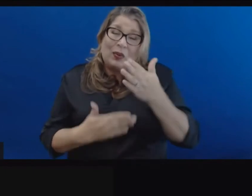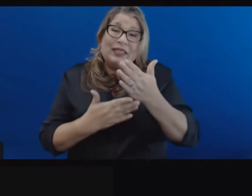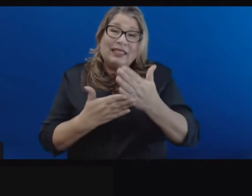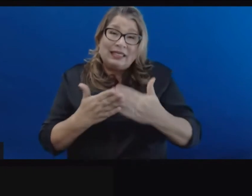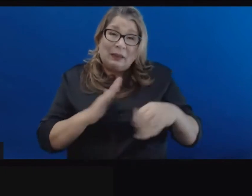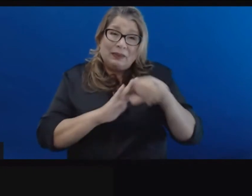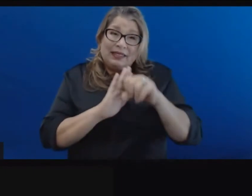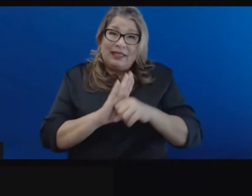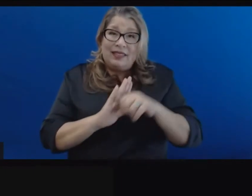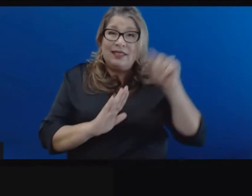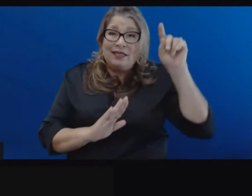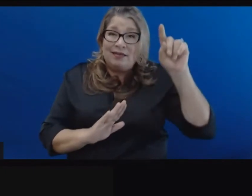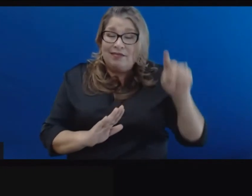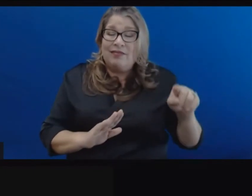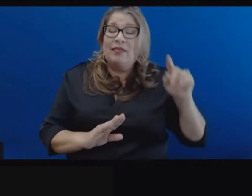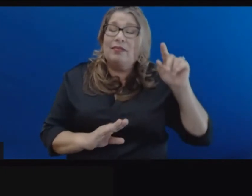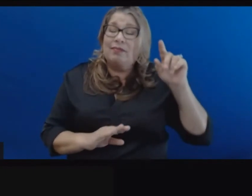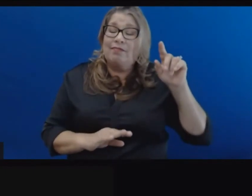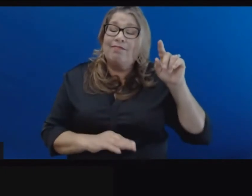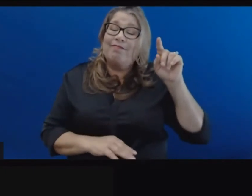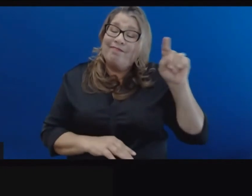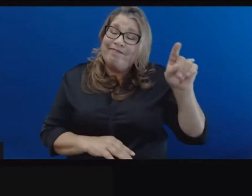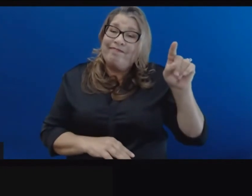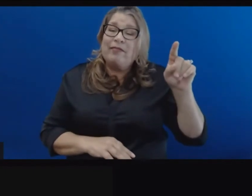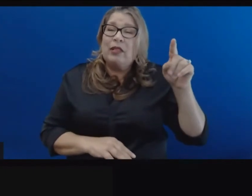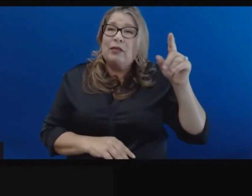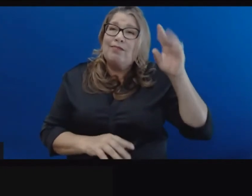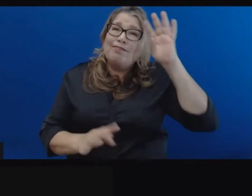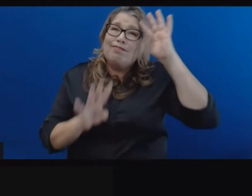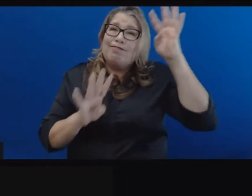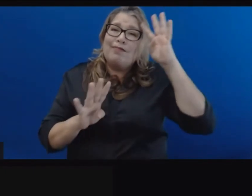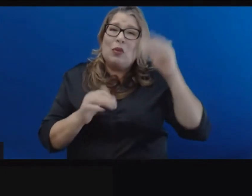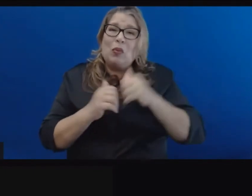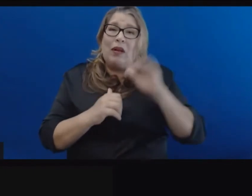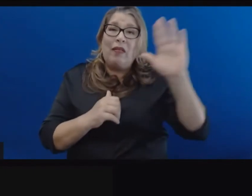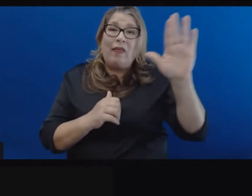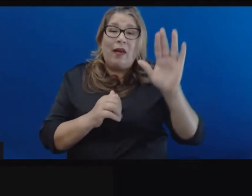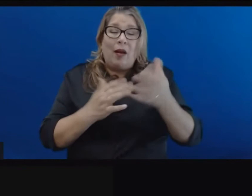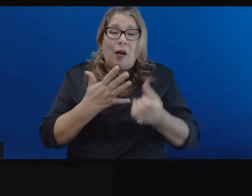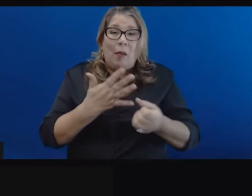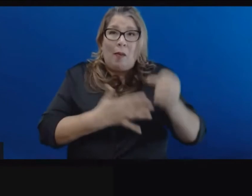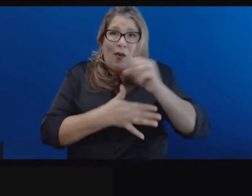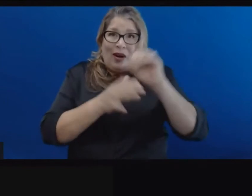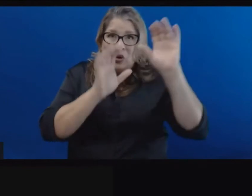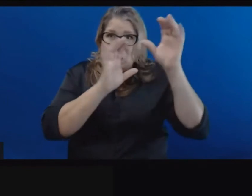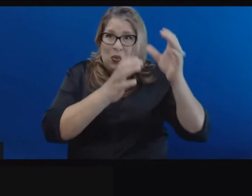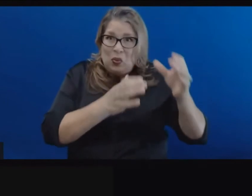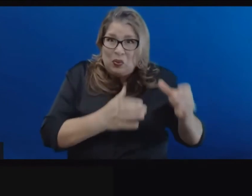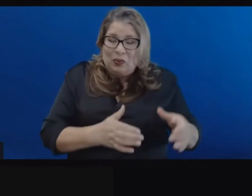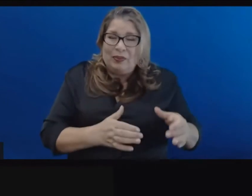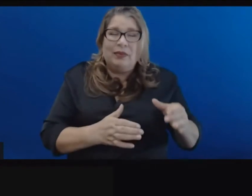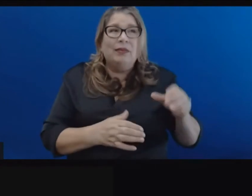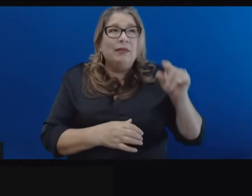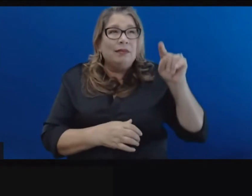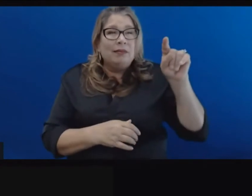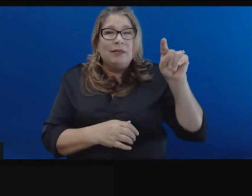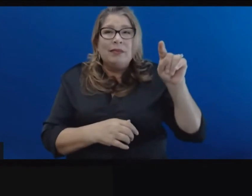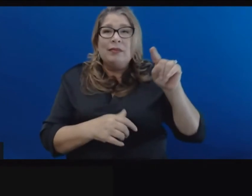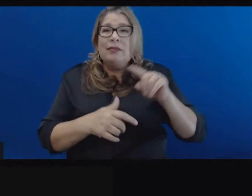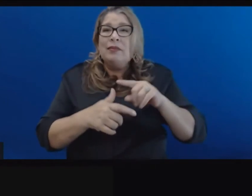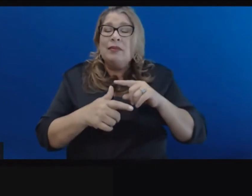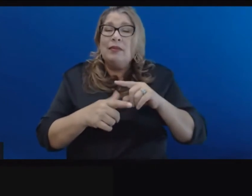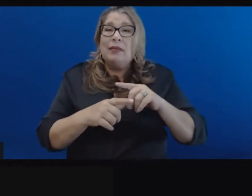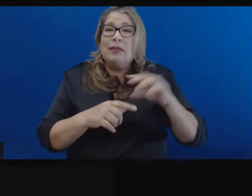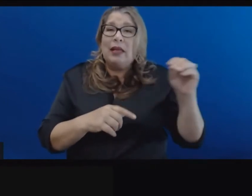a great deal of effort into kind of coming up with their priority groups, watching how we keep a keen eye on